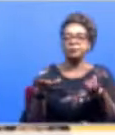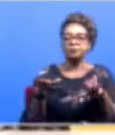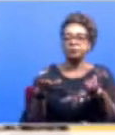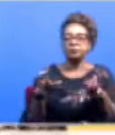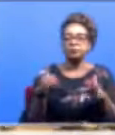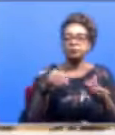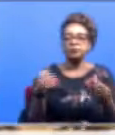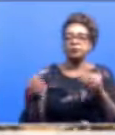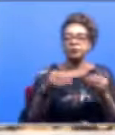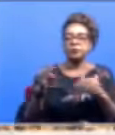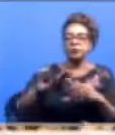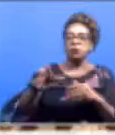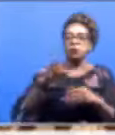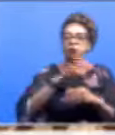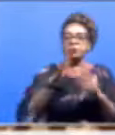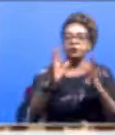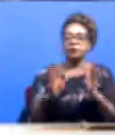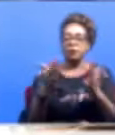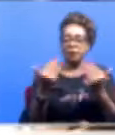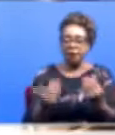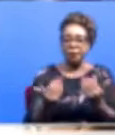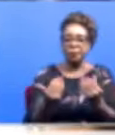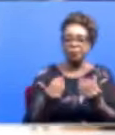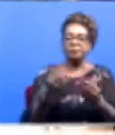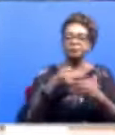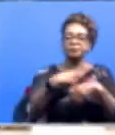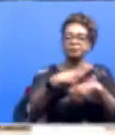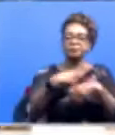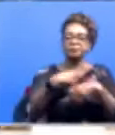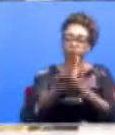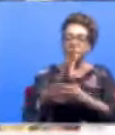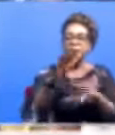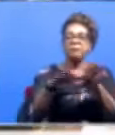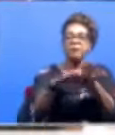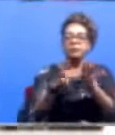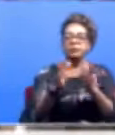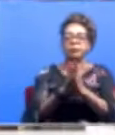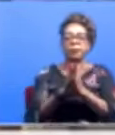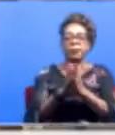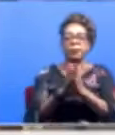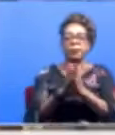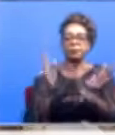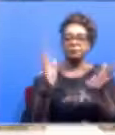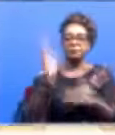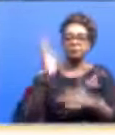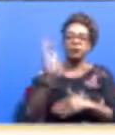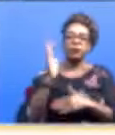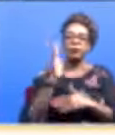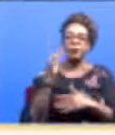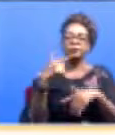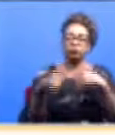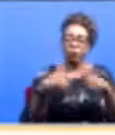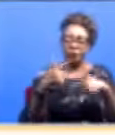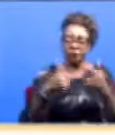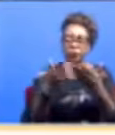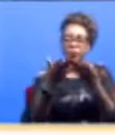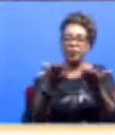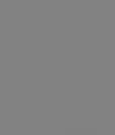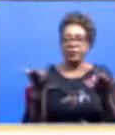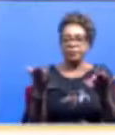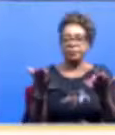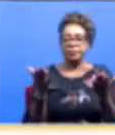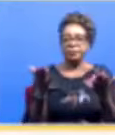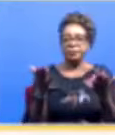Commissioner Machaunga Chaunga has, however, assured members of the public of adequate security, promising to deal with the